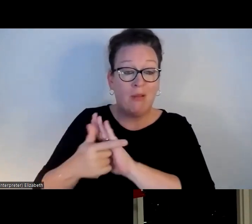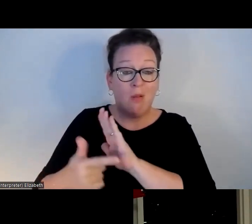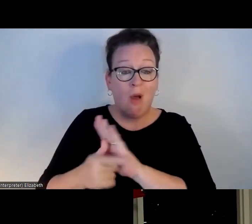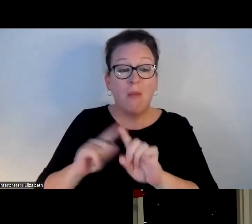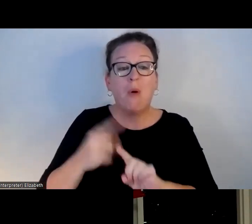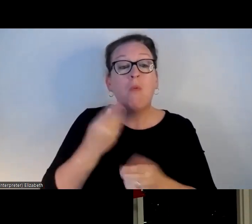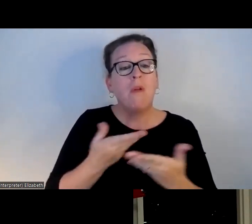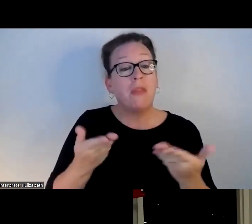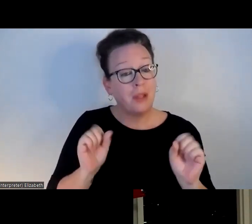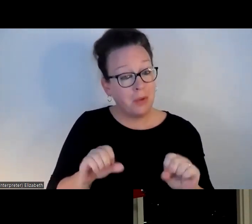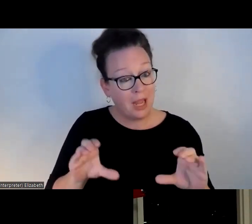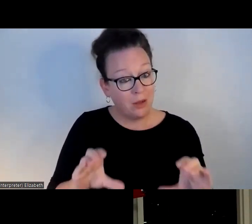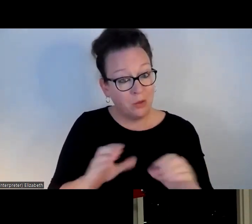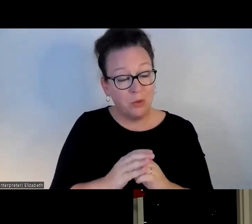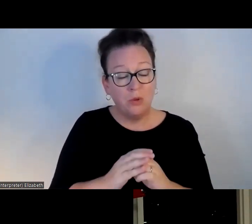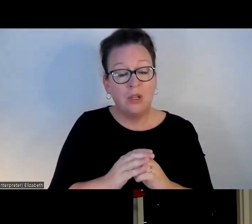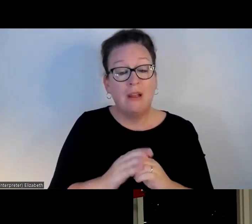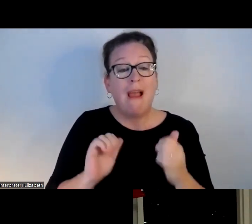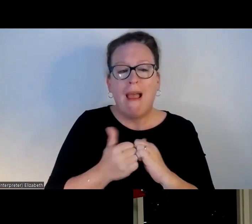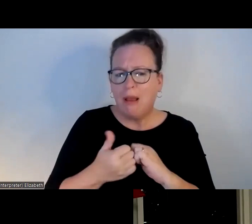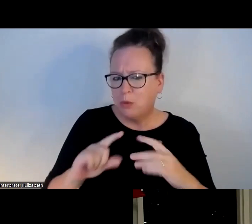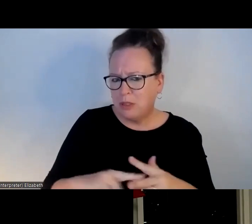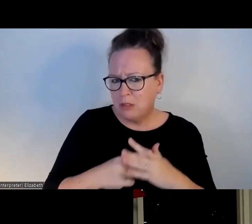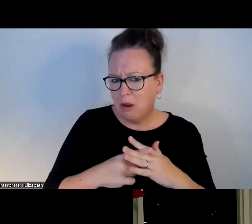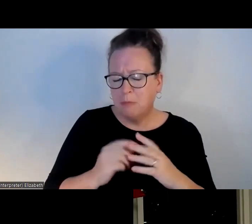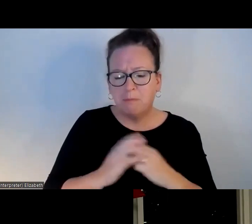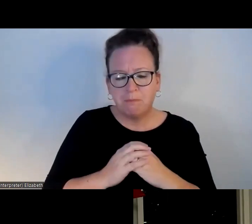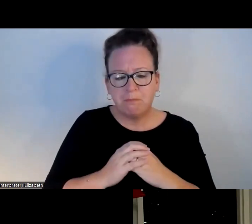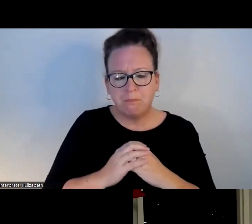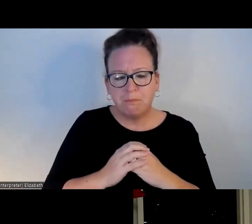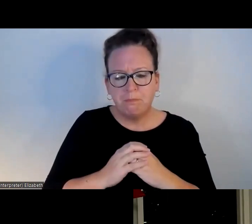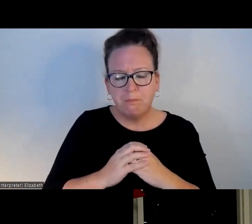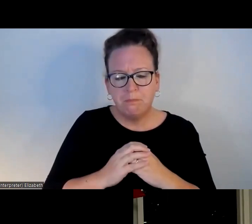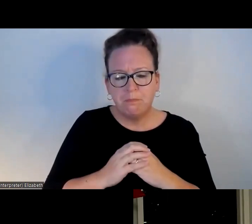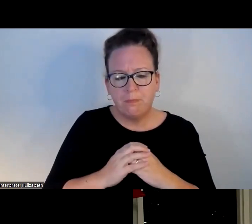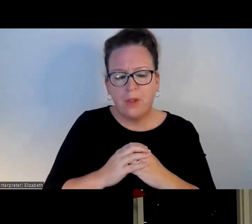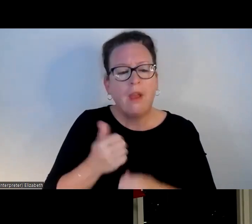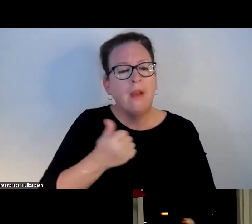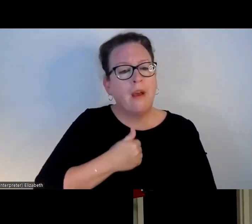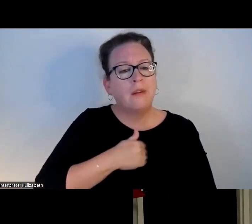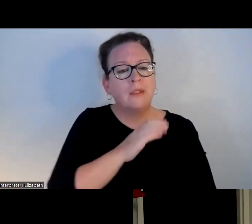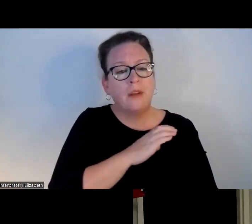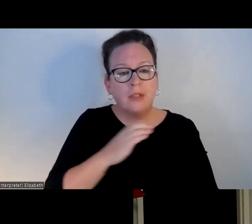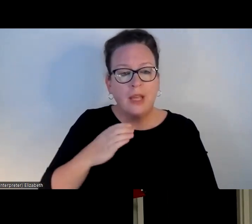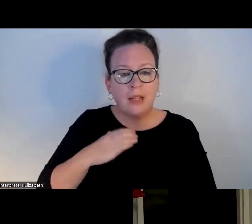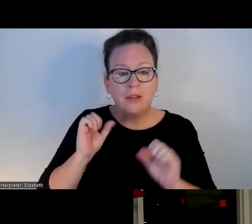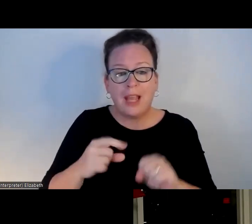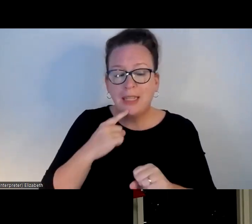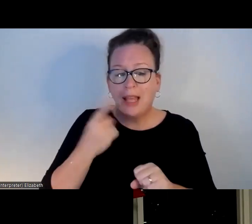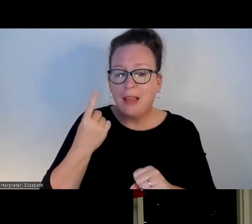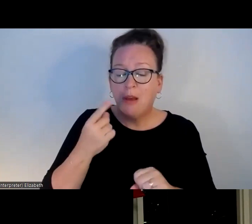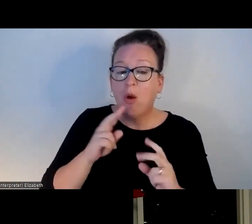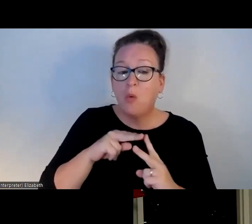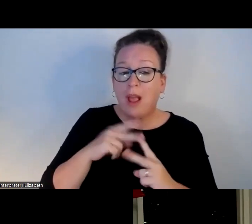we could do is, as a starting point, we could, as a council, say whether that we affirm the definition as it stands,